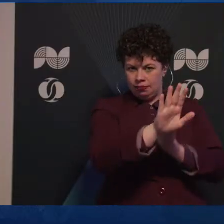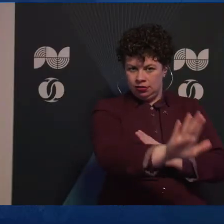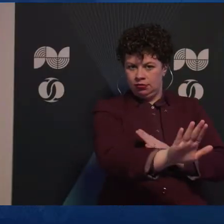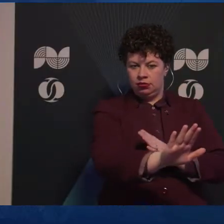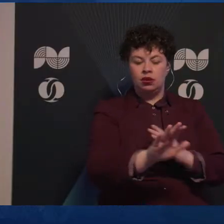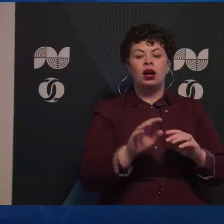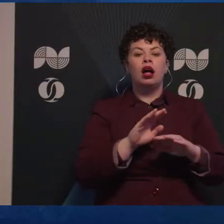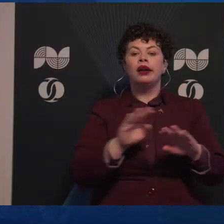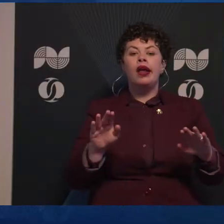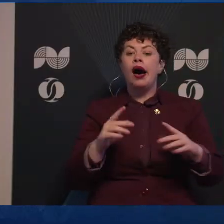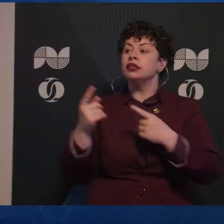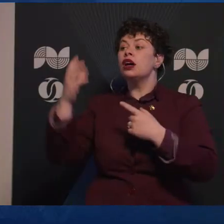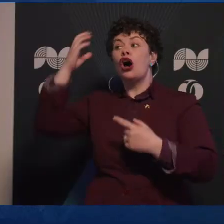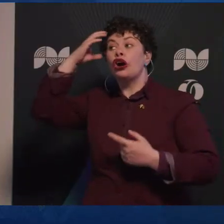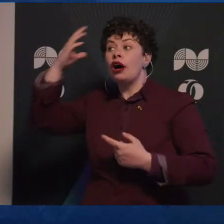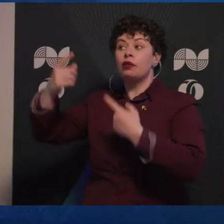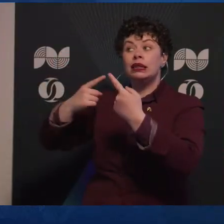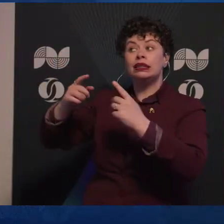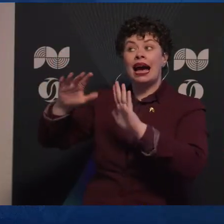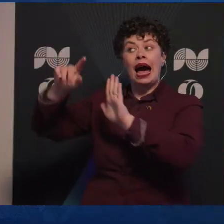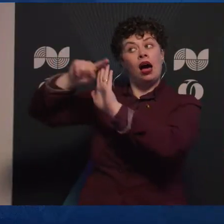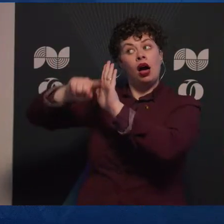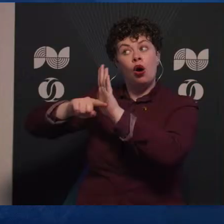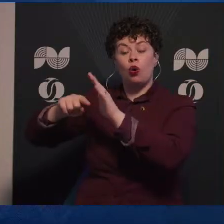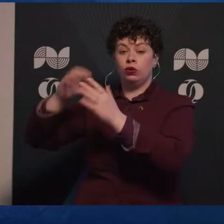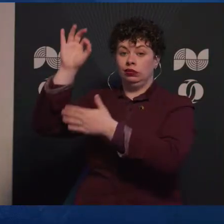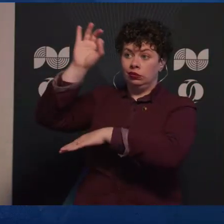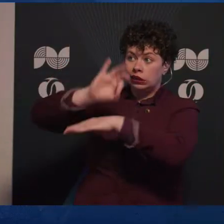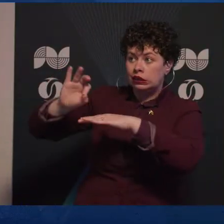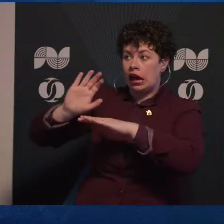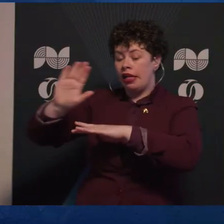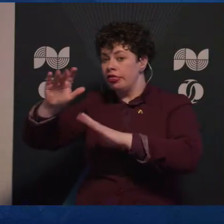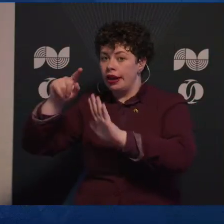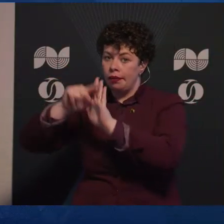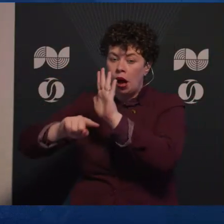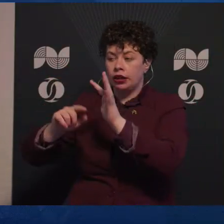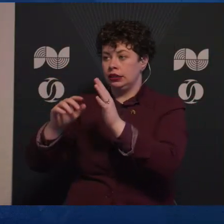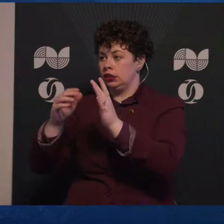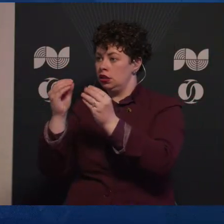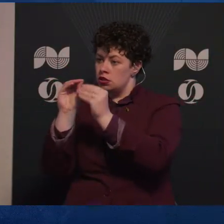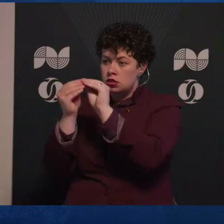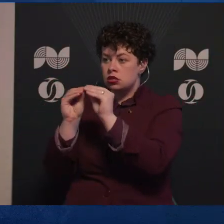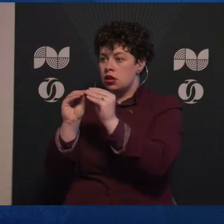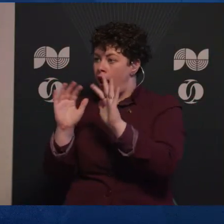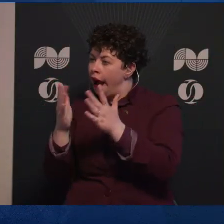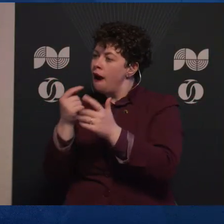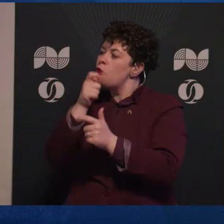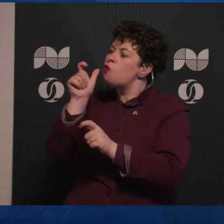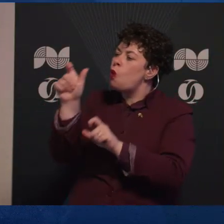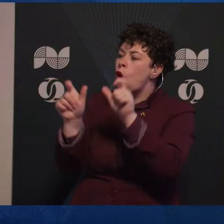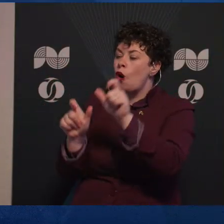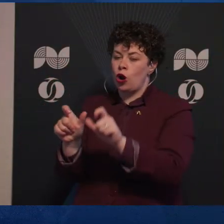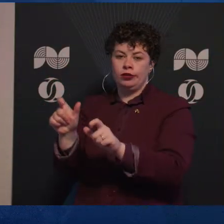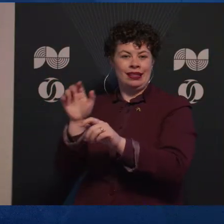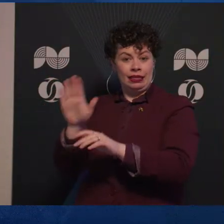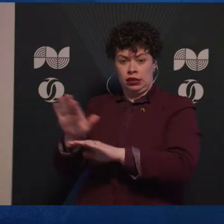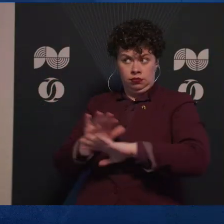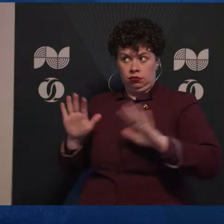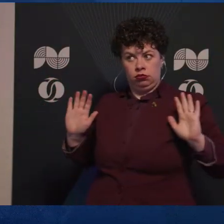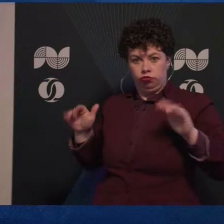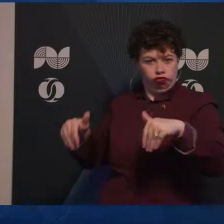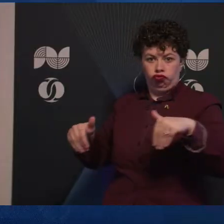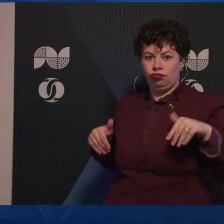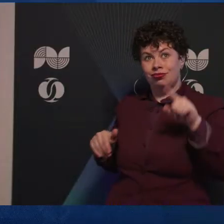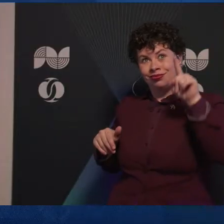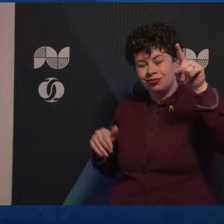of discussions with governments around, designing the sort of putting in place the policy and regulatory architecture. But that policy and